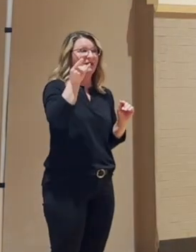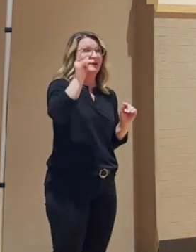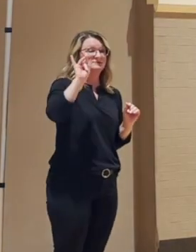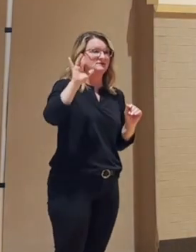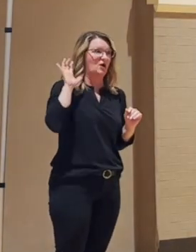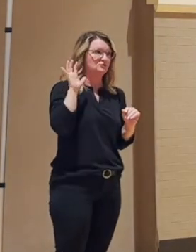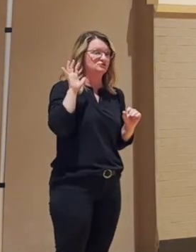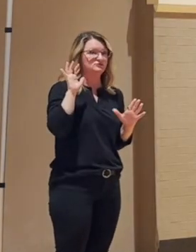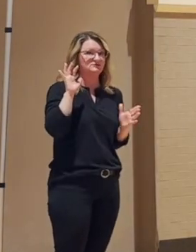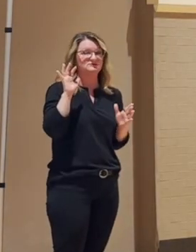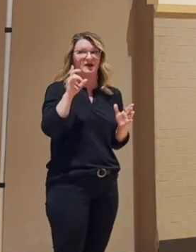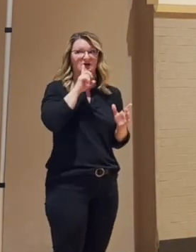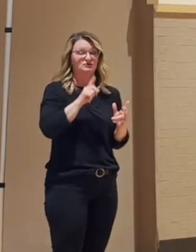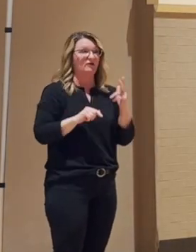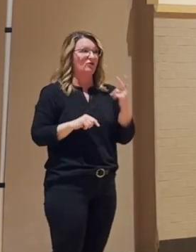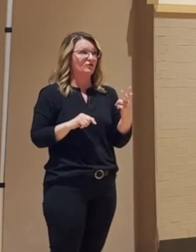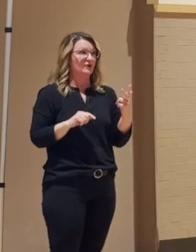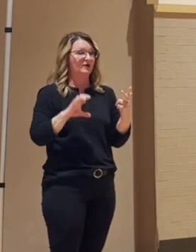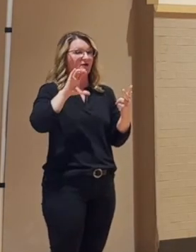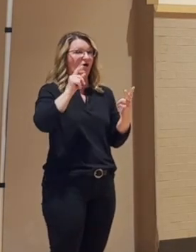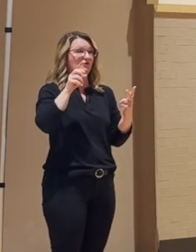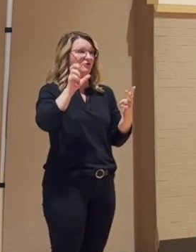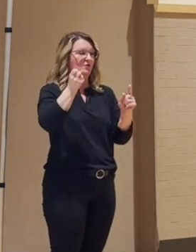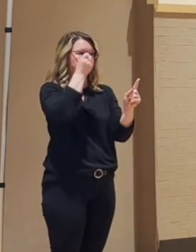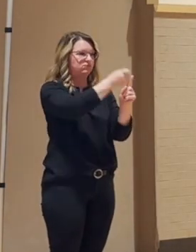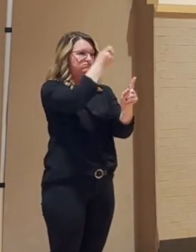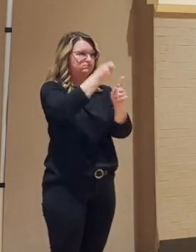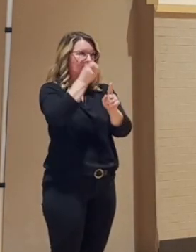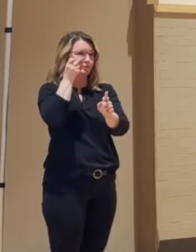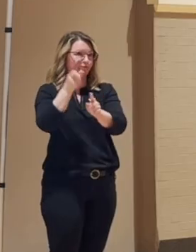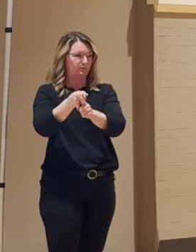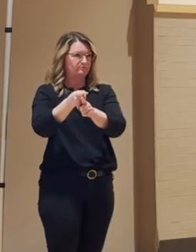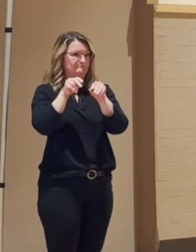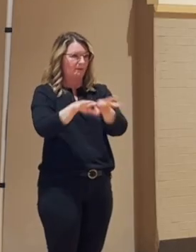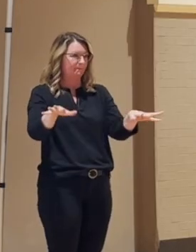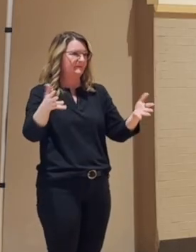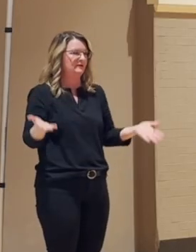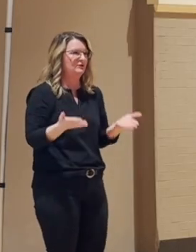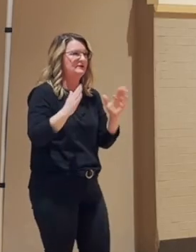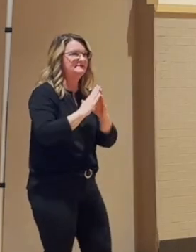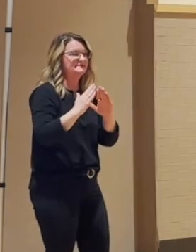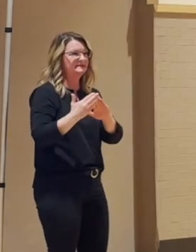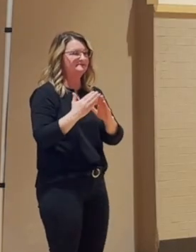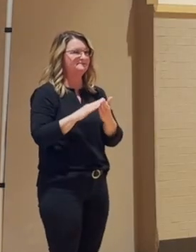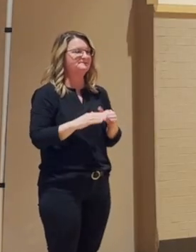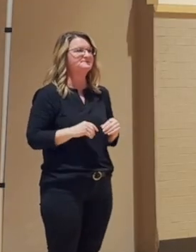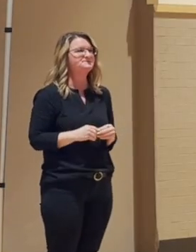were actually 3 cholera epidemics that happened here in the city.